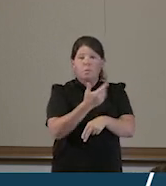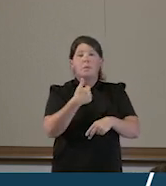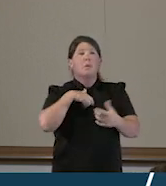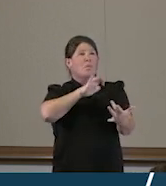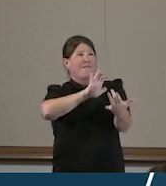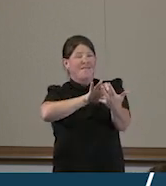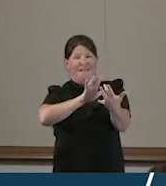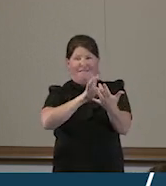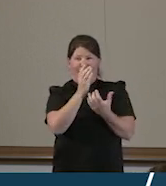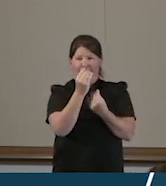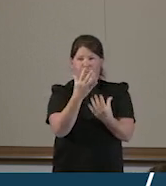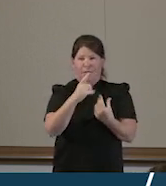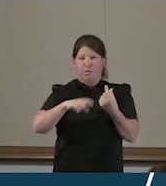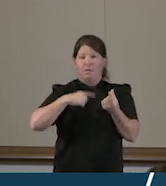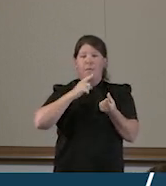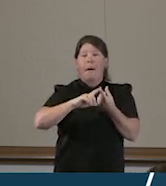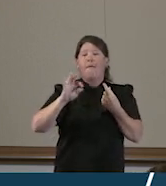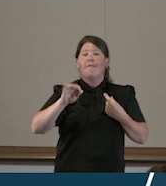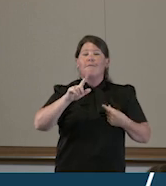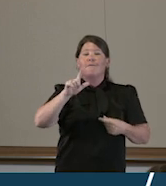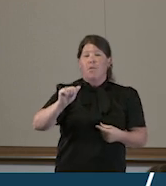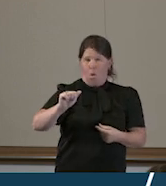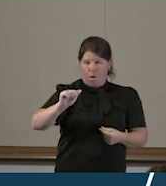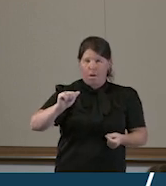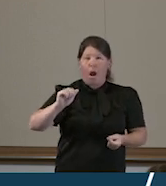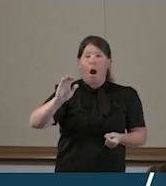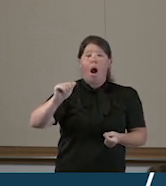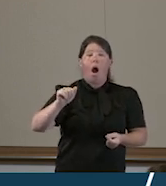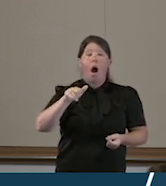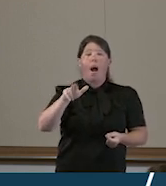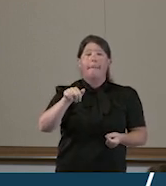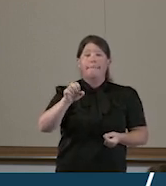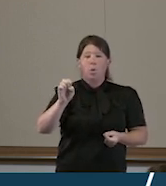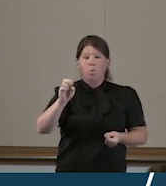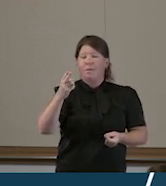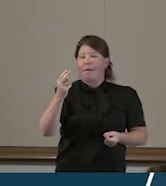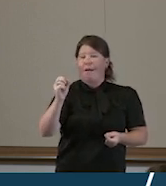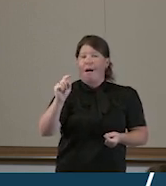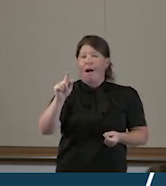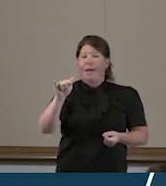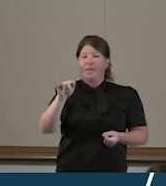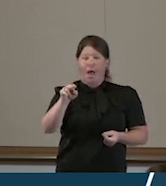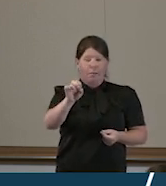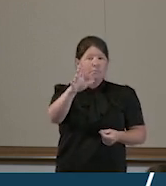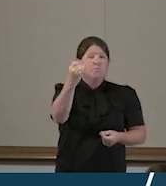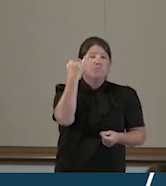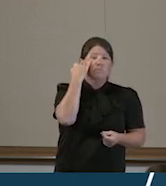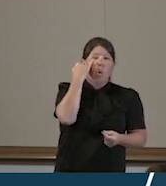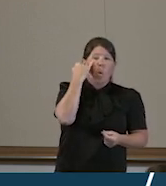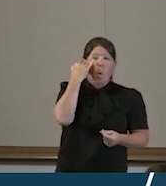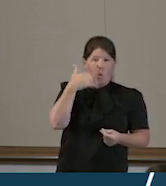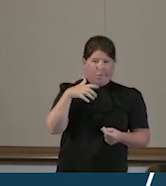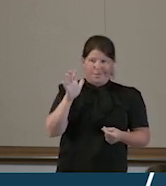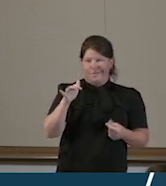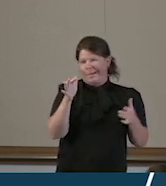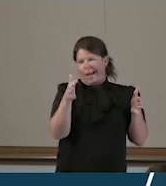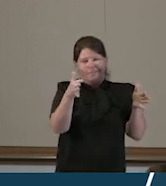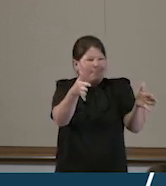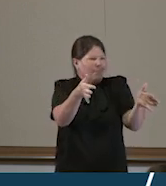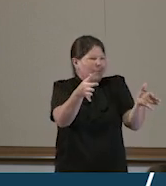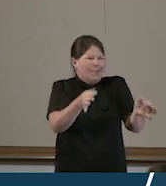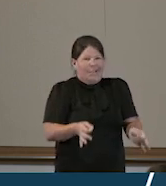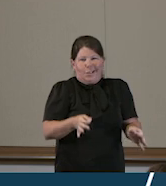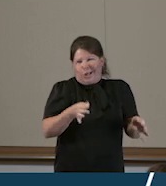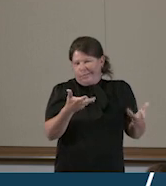Abuse Hotline in case the decision maker, a third party or someone